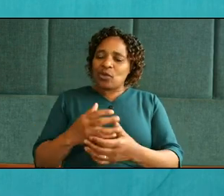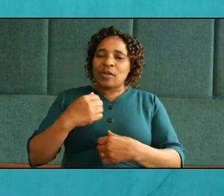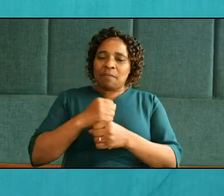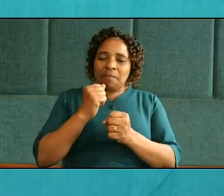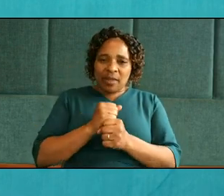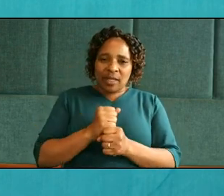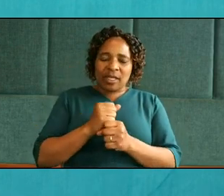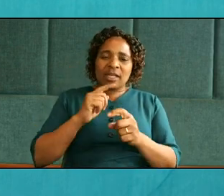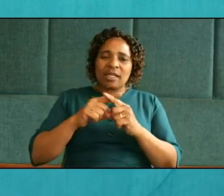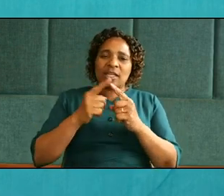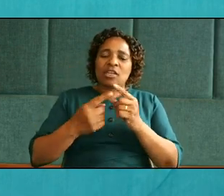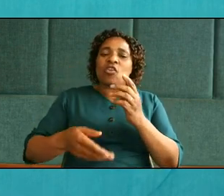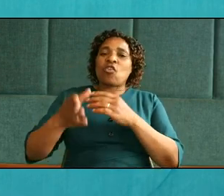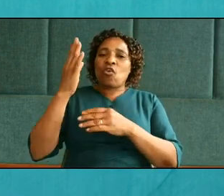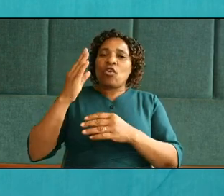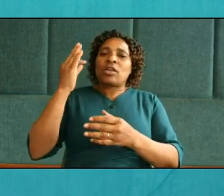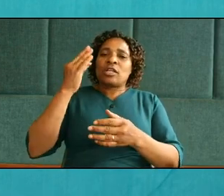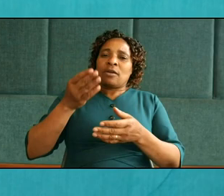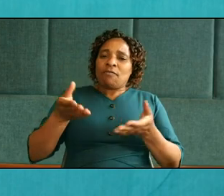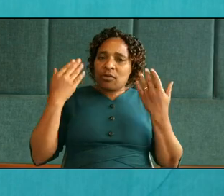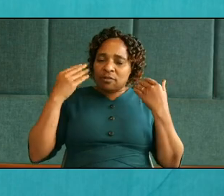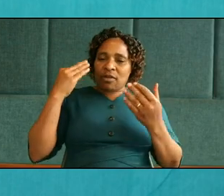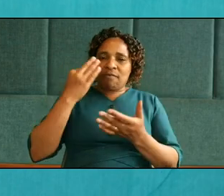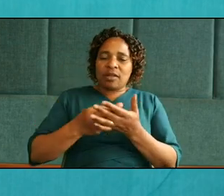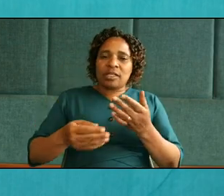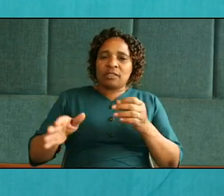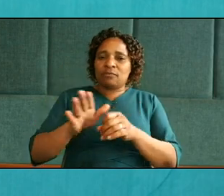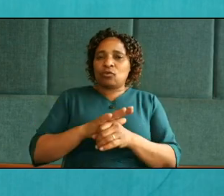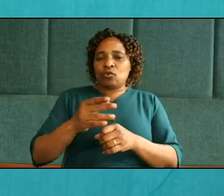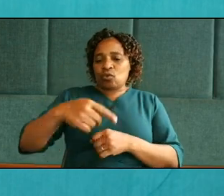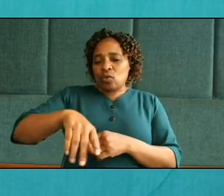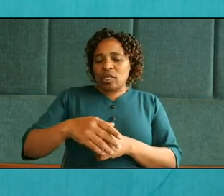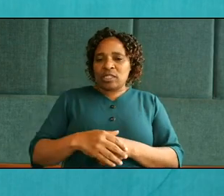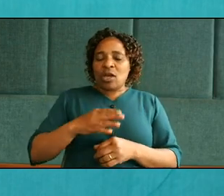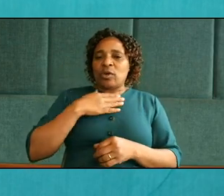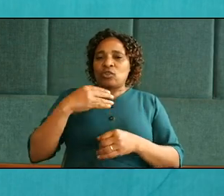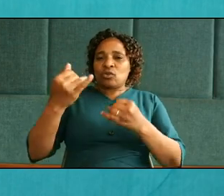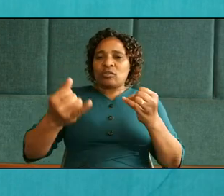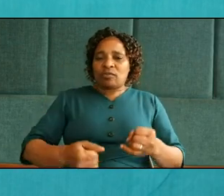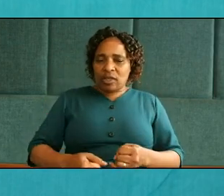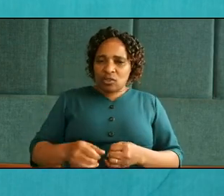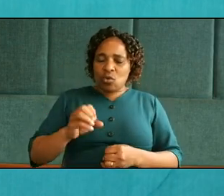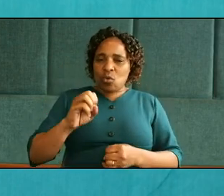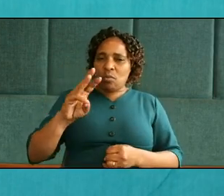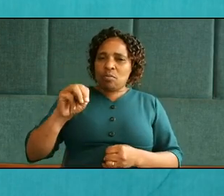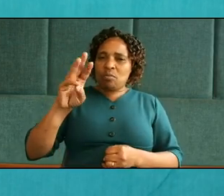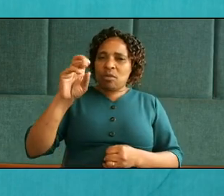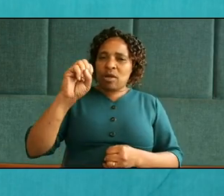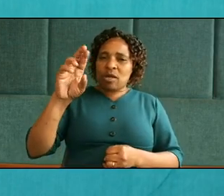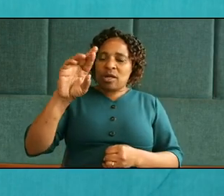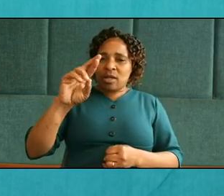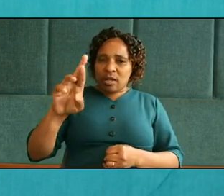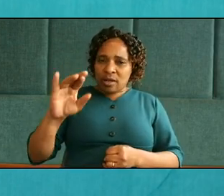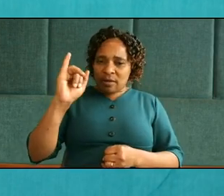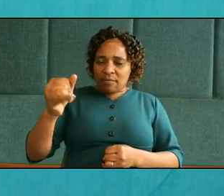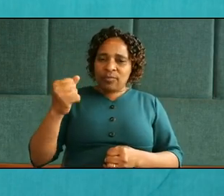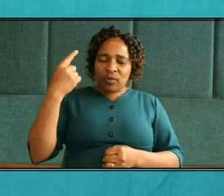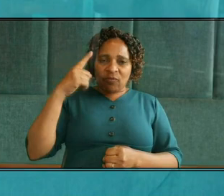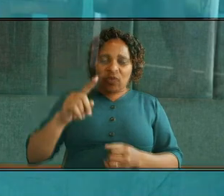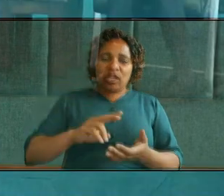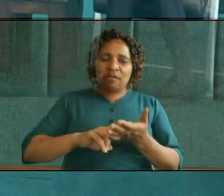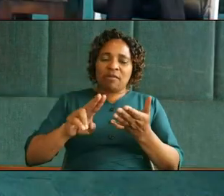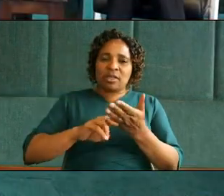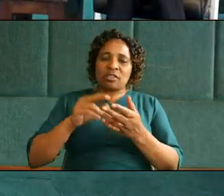it and God is forever faithful to us. Now I'd like to invite Omweri to just quickly take us through our key text for